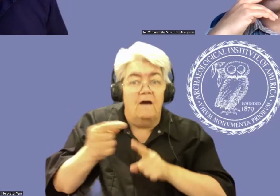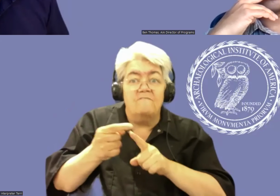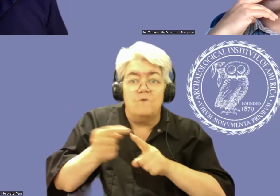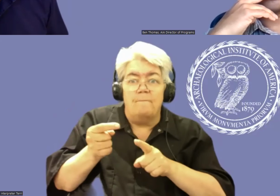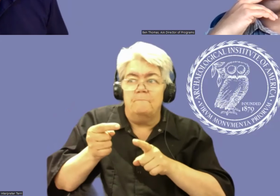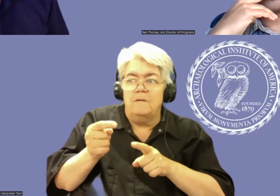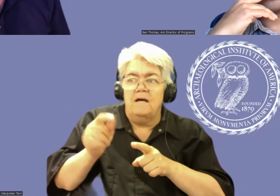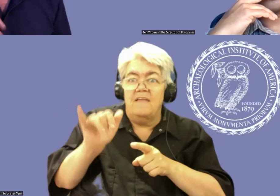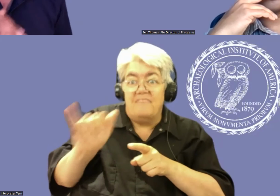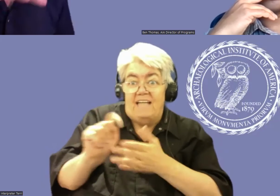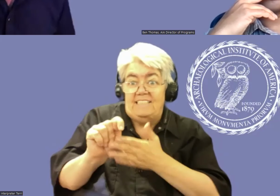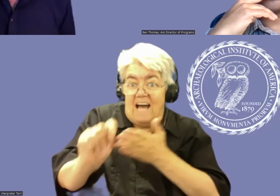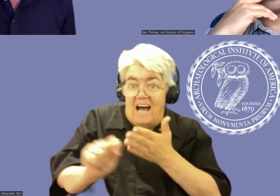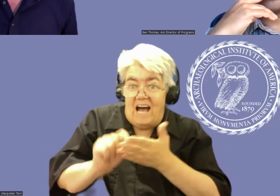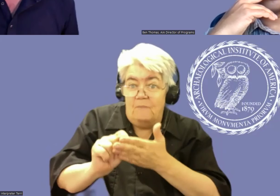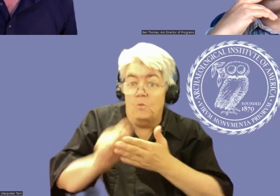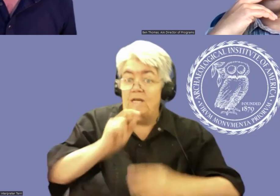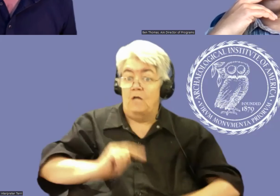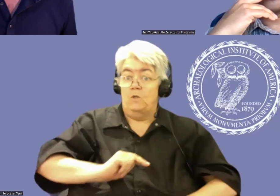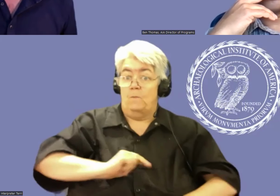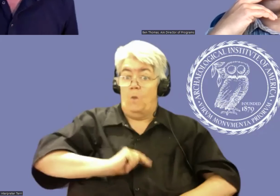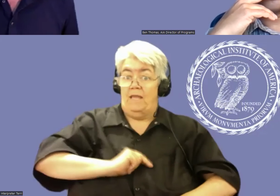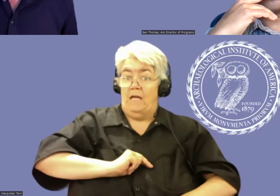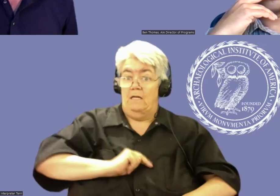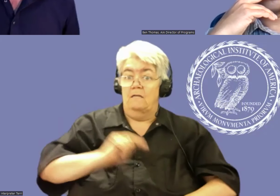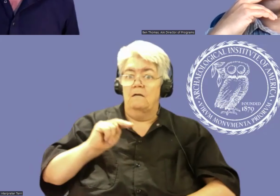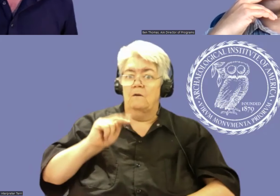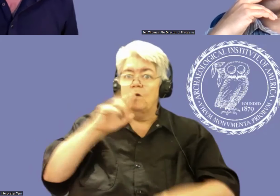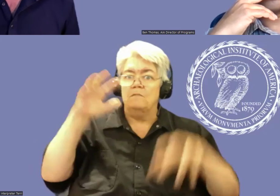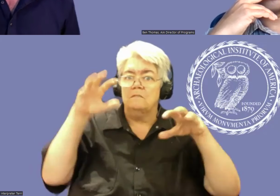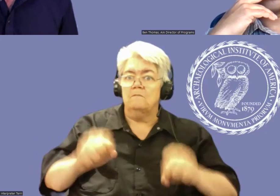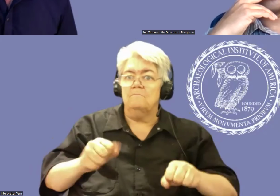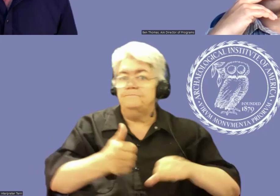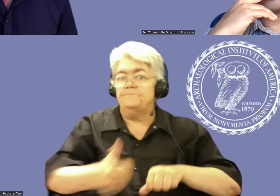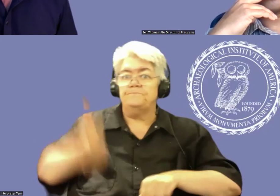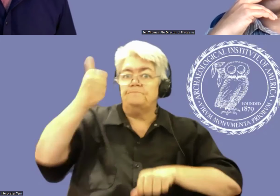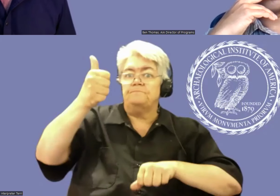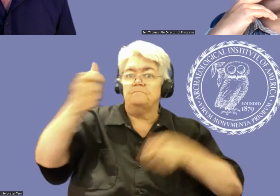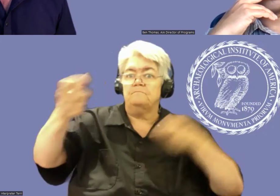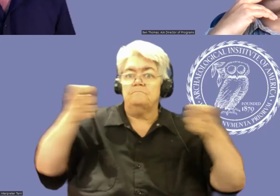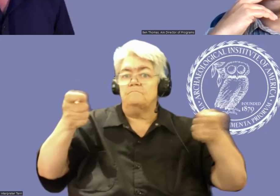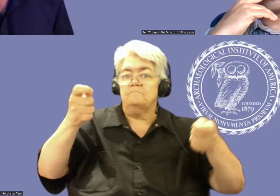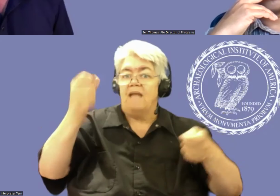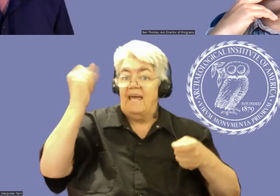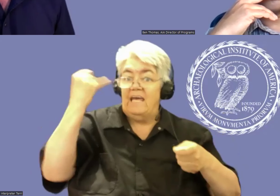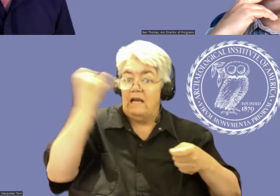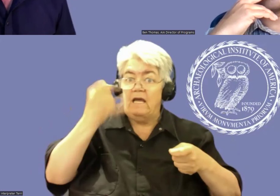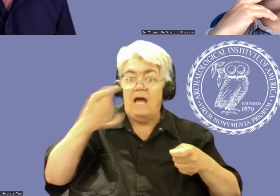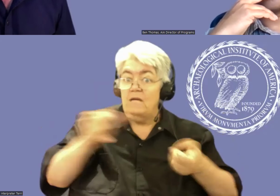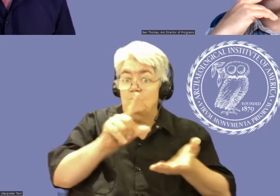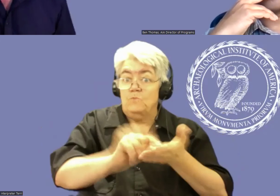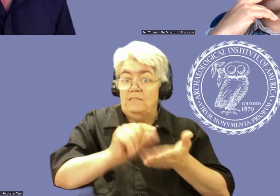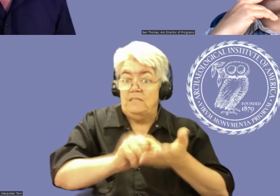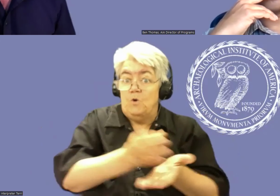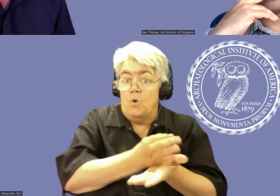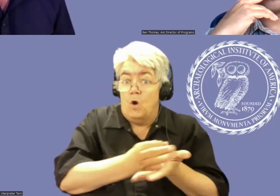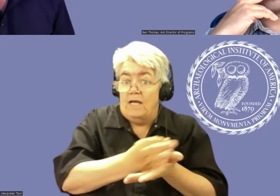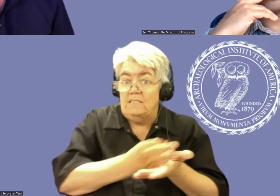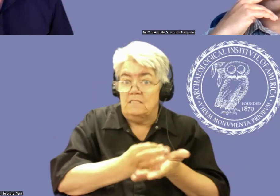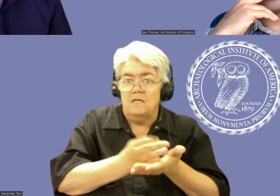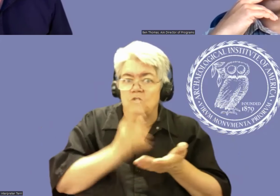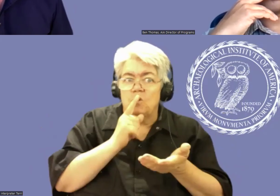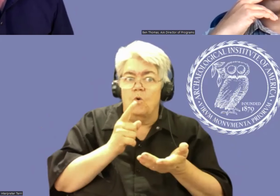period, basically that Napoleon had hegemony over Italy and was, was minting coins. So we have a small window